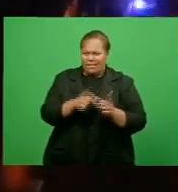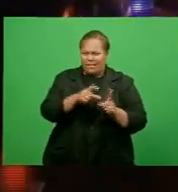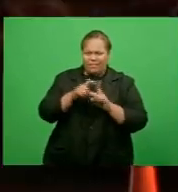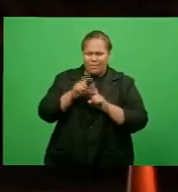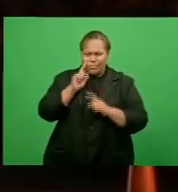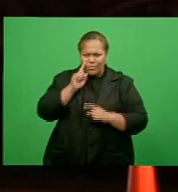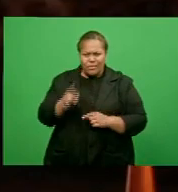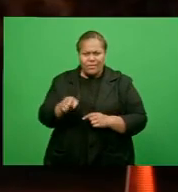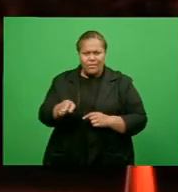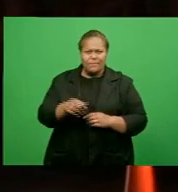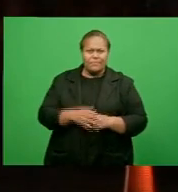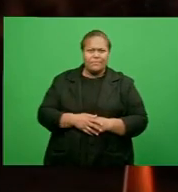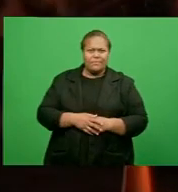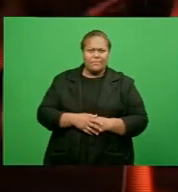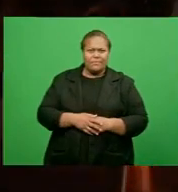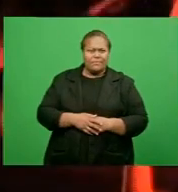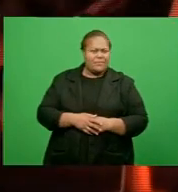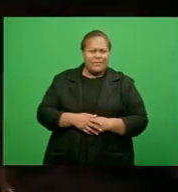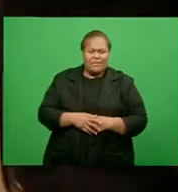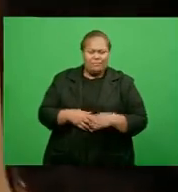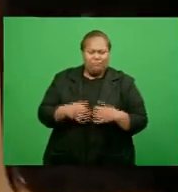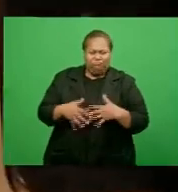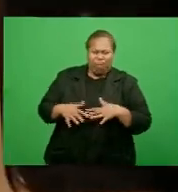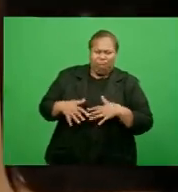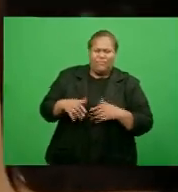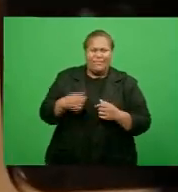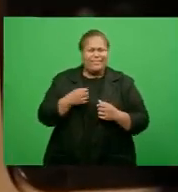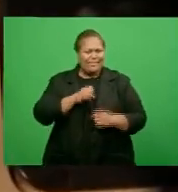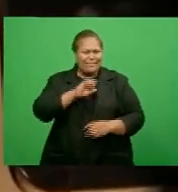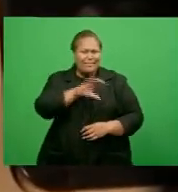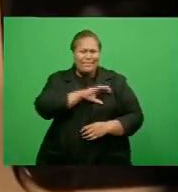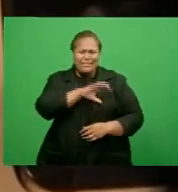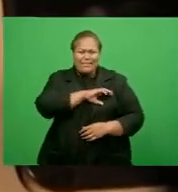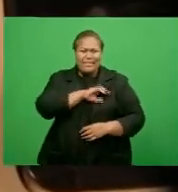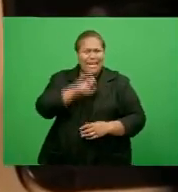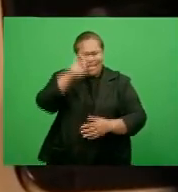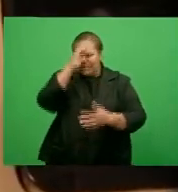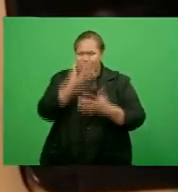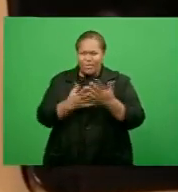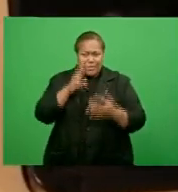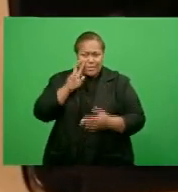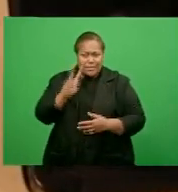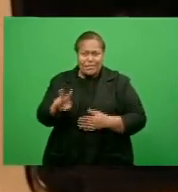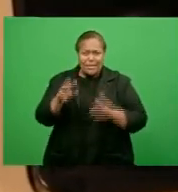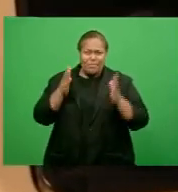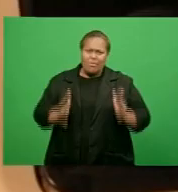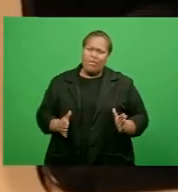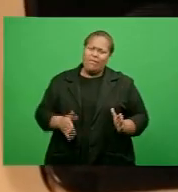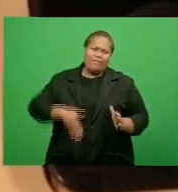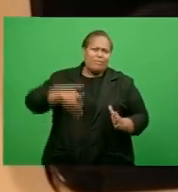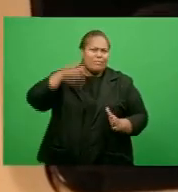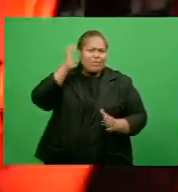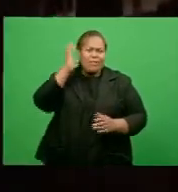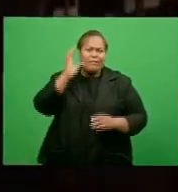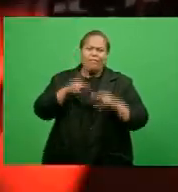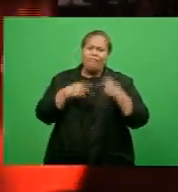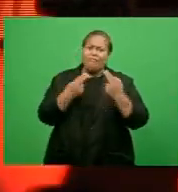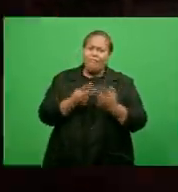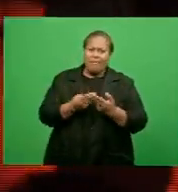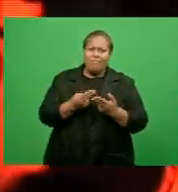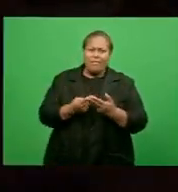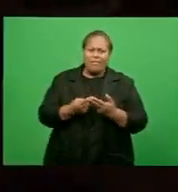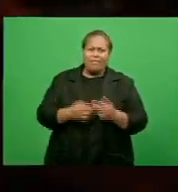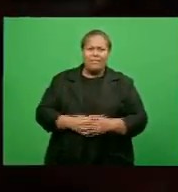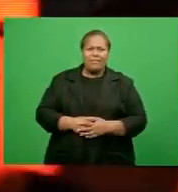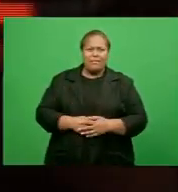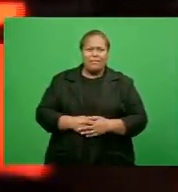It was a very horrifying experience, seeing their bodies. I feel for their family, their loved ones. The two victims